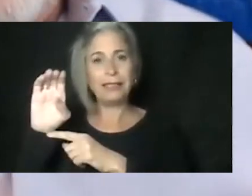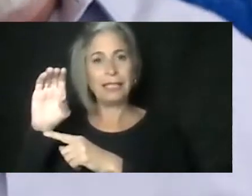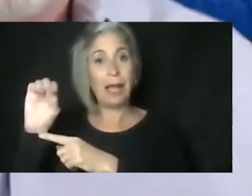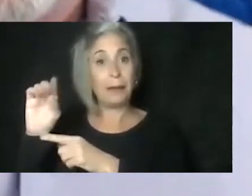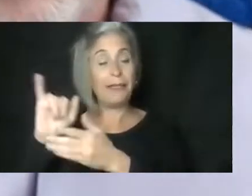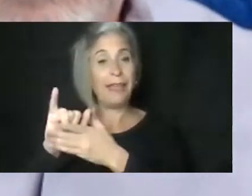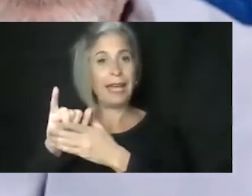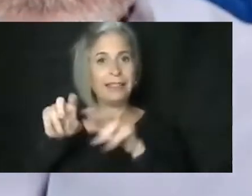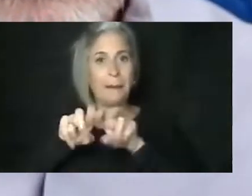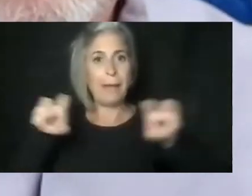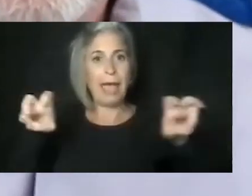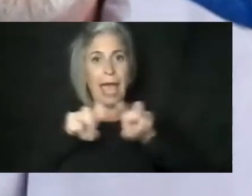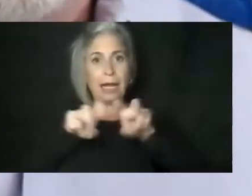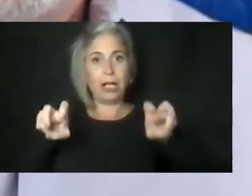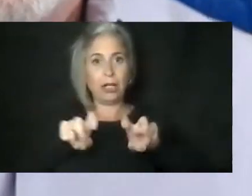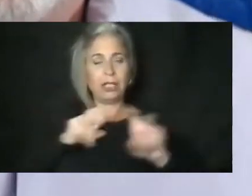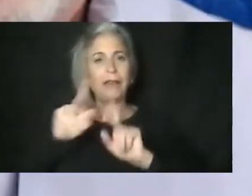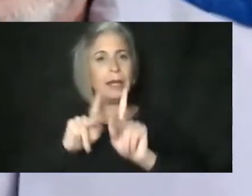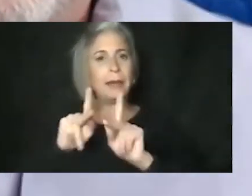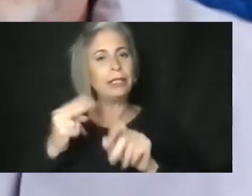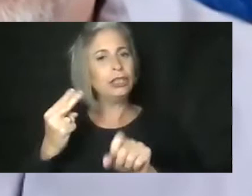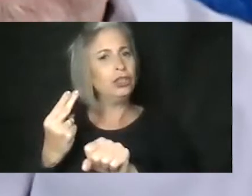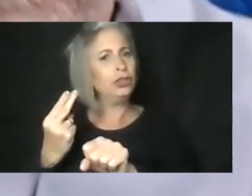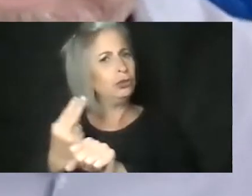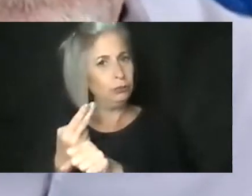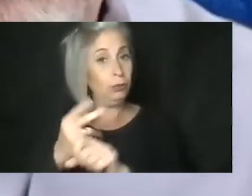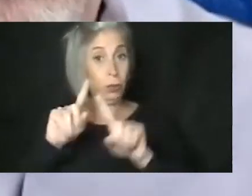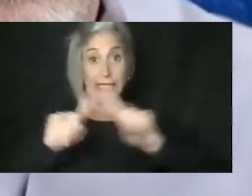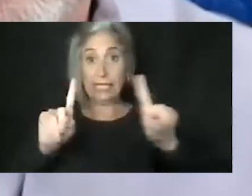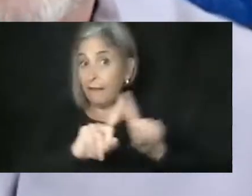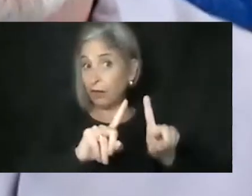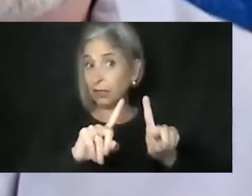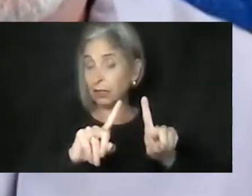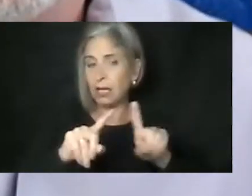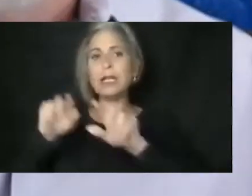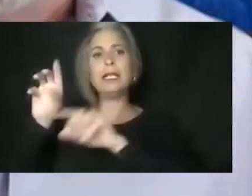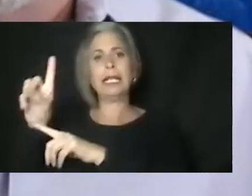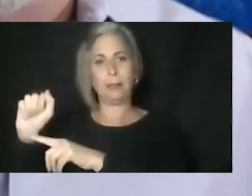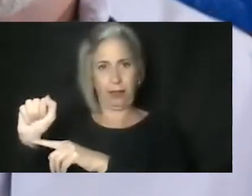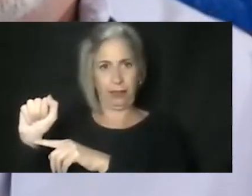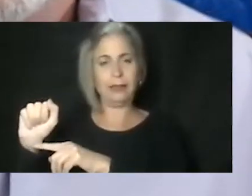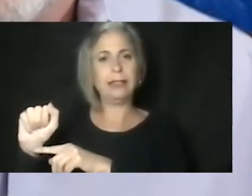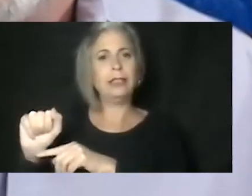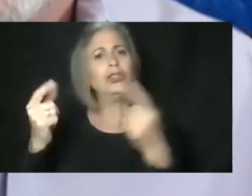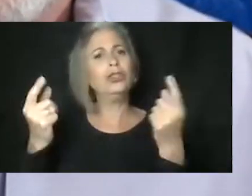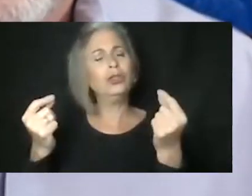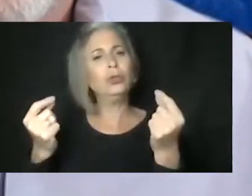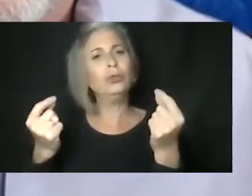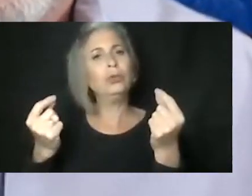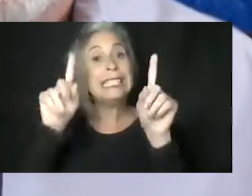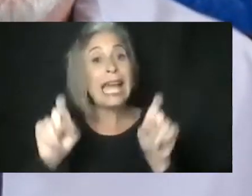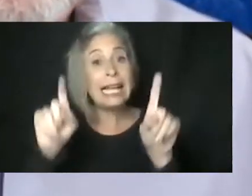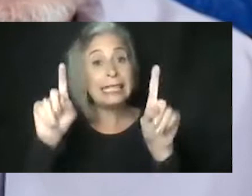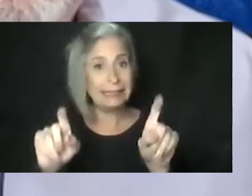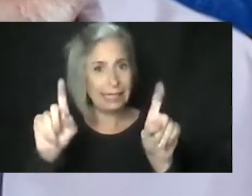assembles panels of people panels of people with different and various disabilities to do accessibility